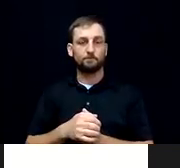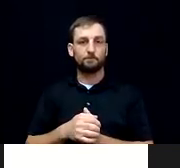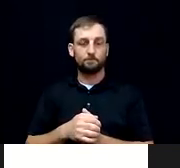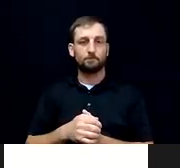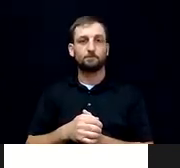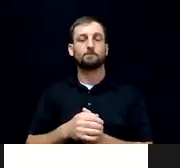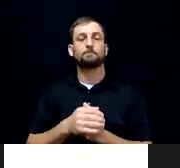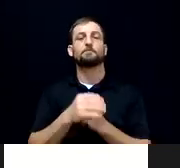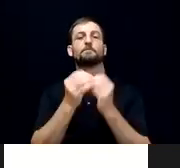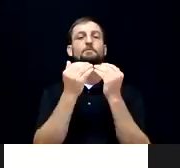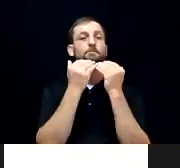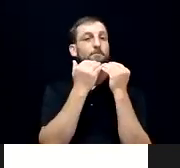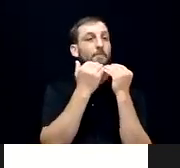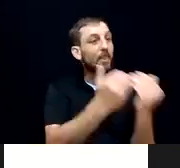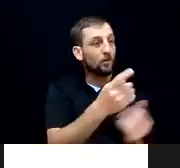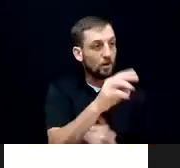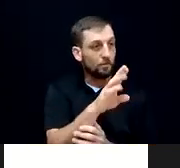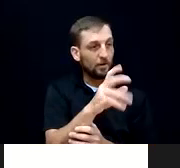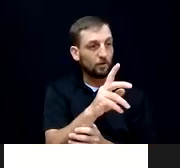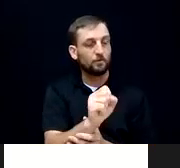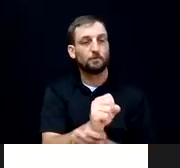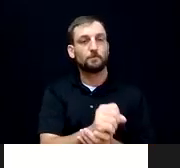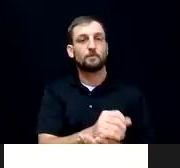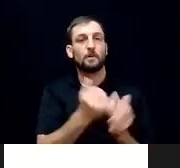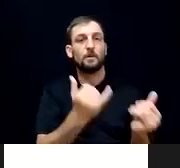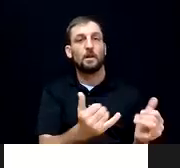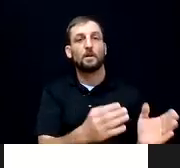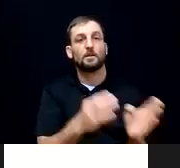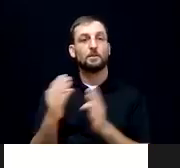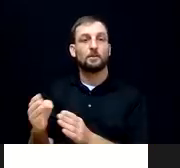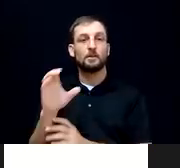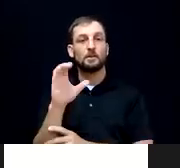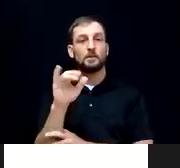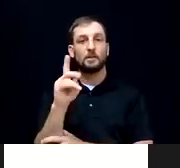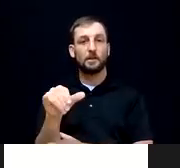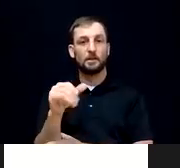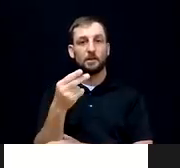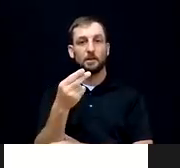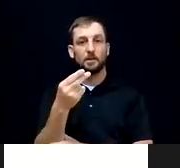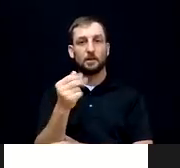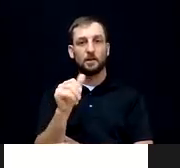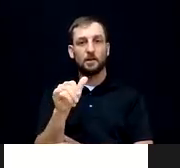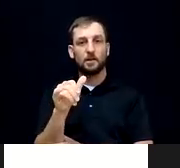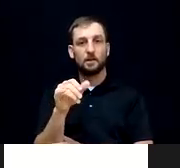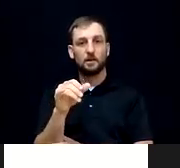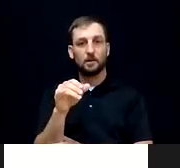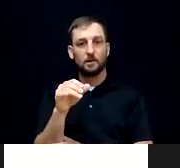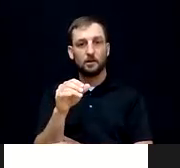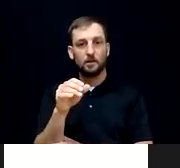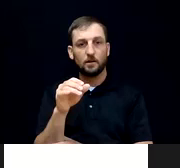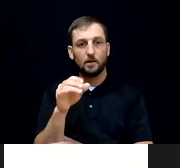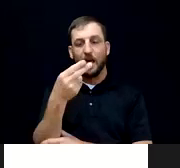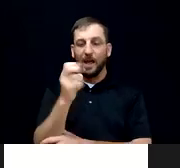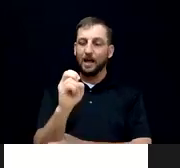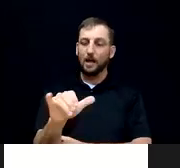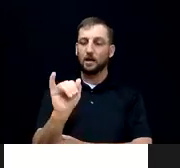Thank you, Dr. Beckers. Now we will have Cindy Haying. I think she's connected.